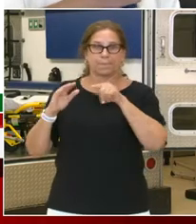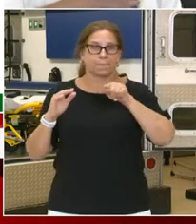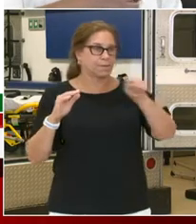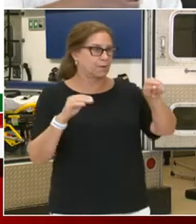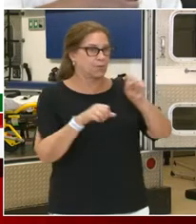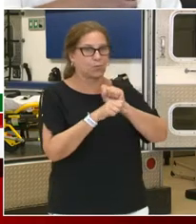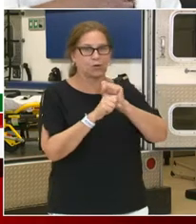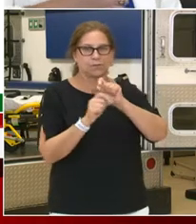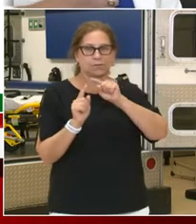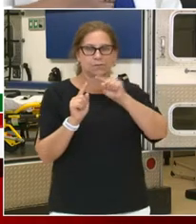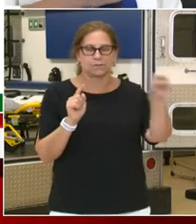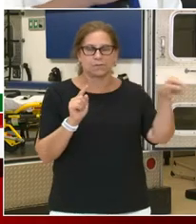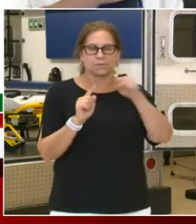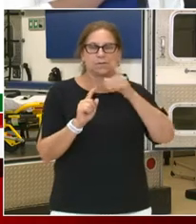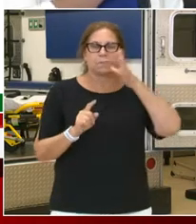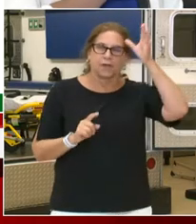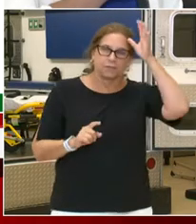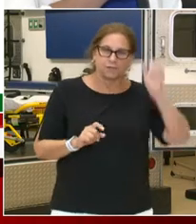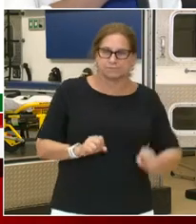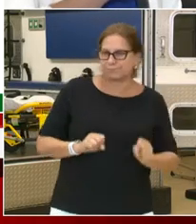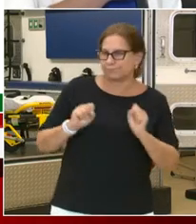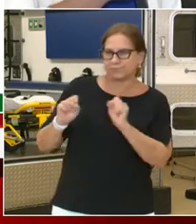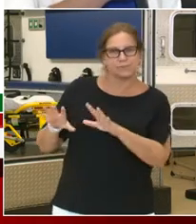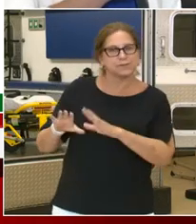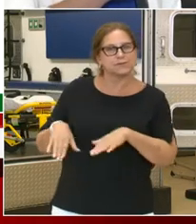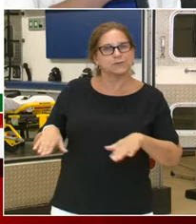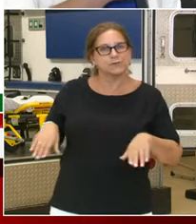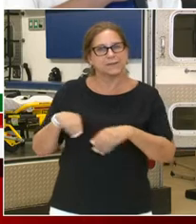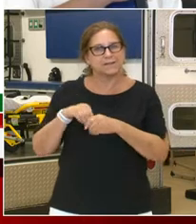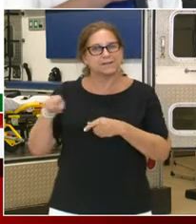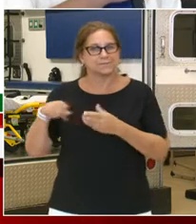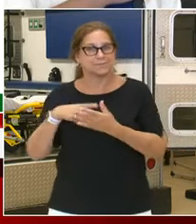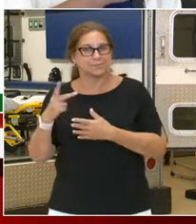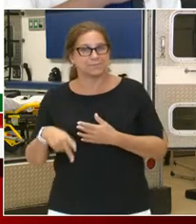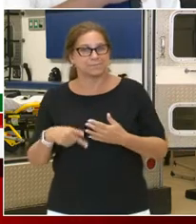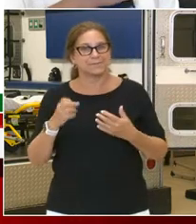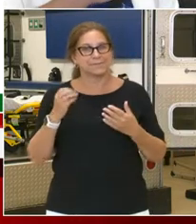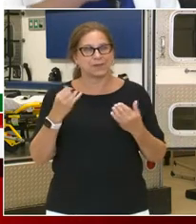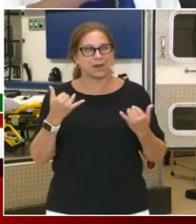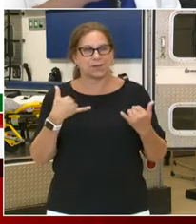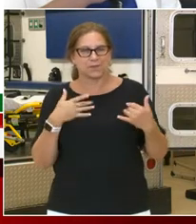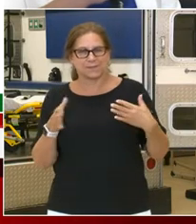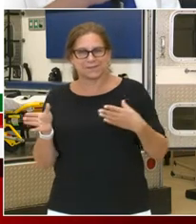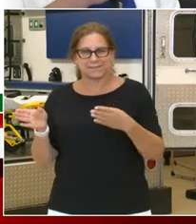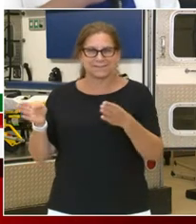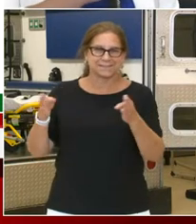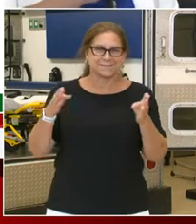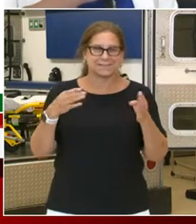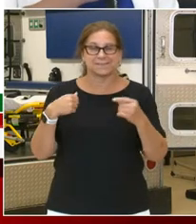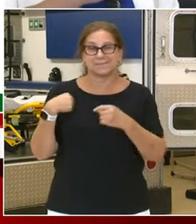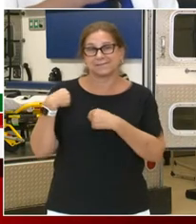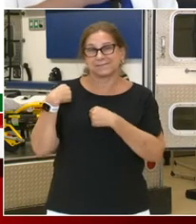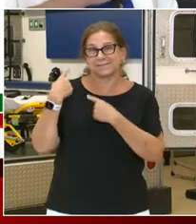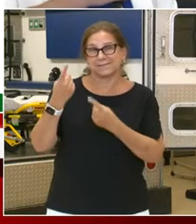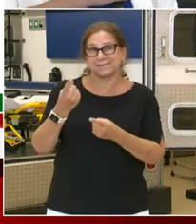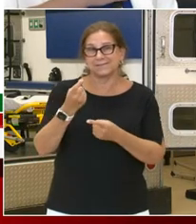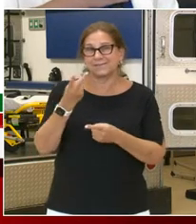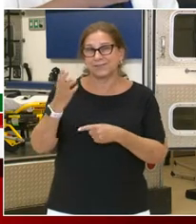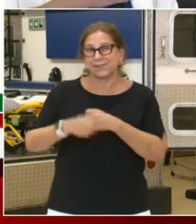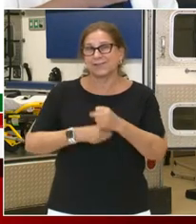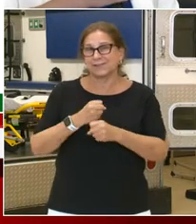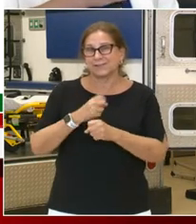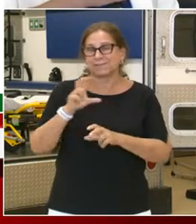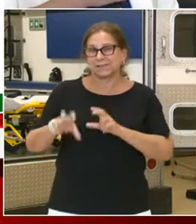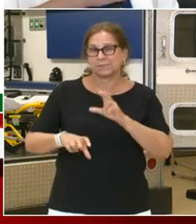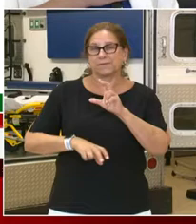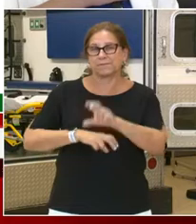there. And so that's just really doubling down on the investments we've made over the past several years to ensure that we continue to lead and are first in the nation